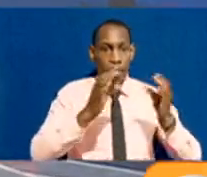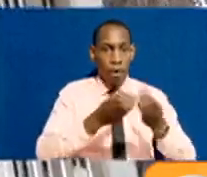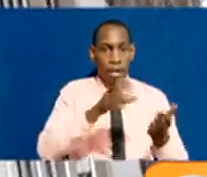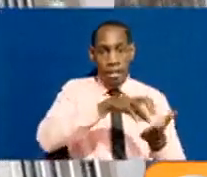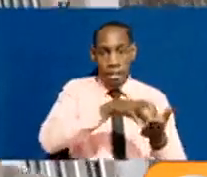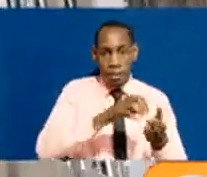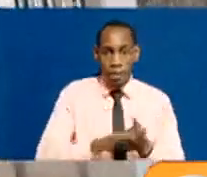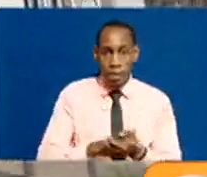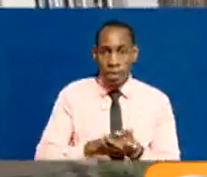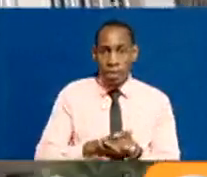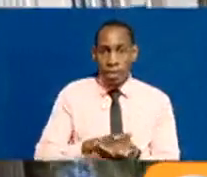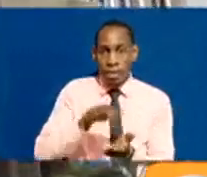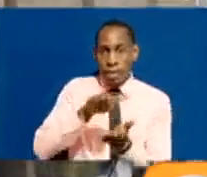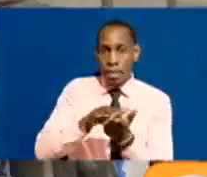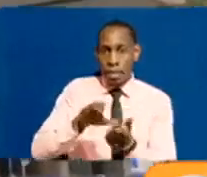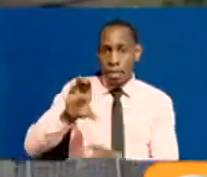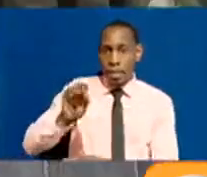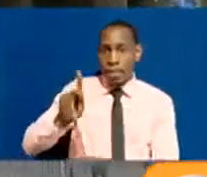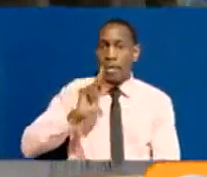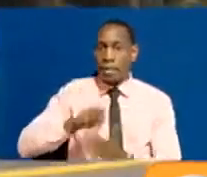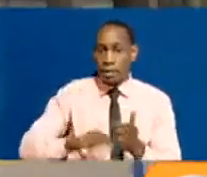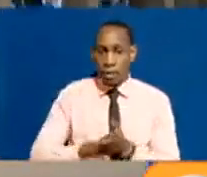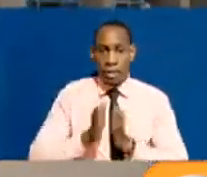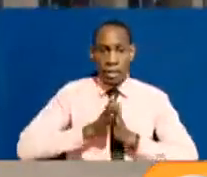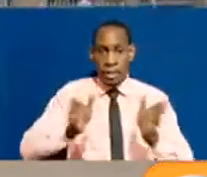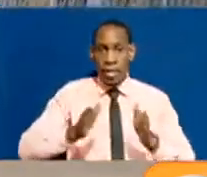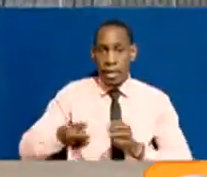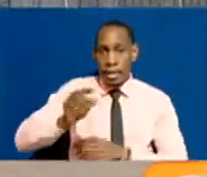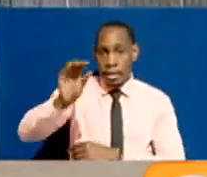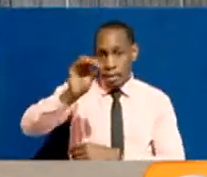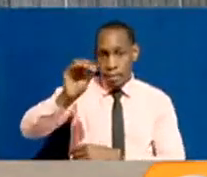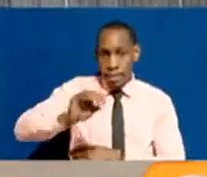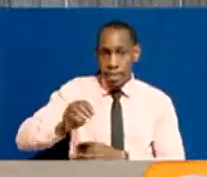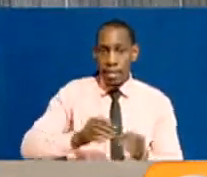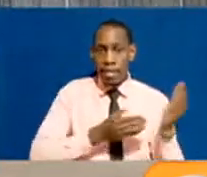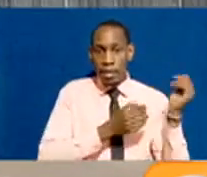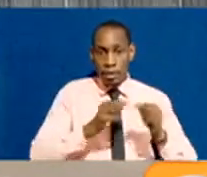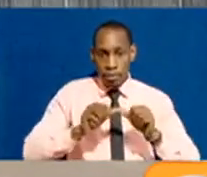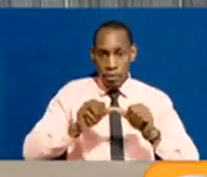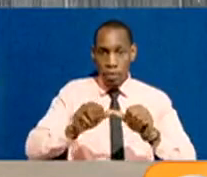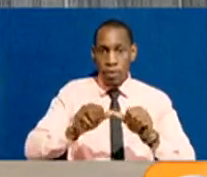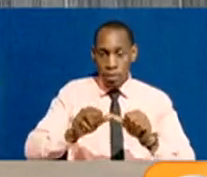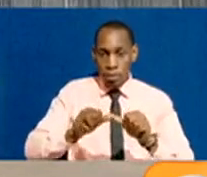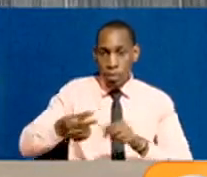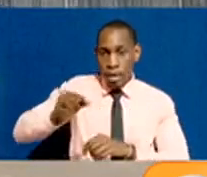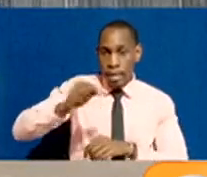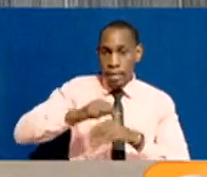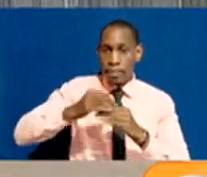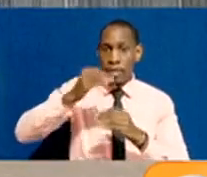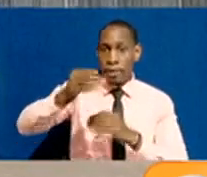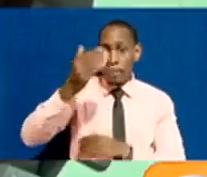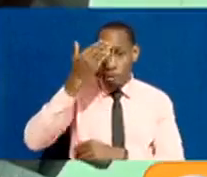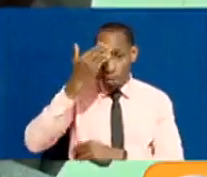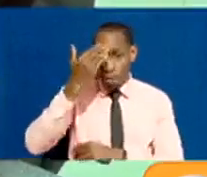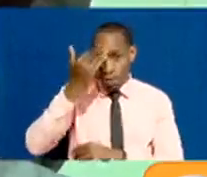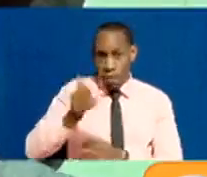scene. The banking regulator stated that overall inflation is expected to remain elevated in the near term, due